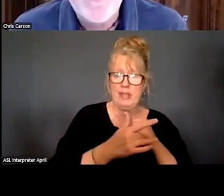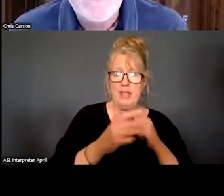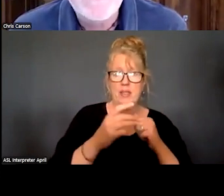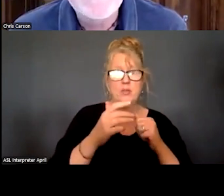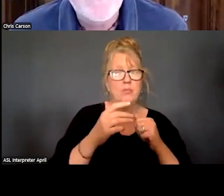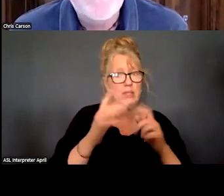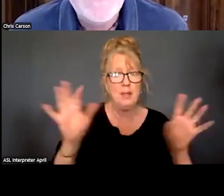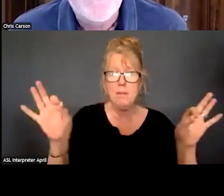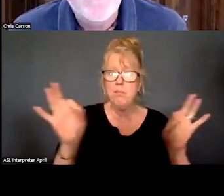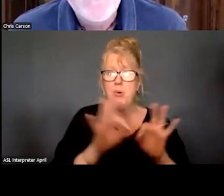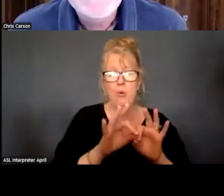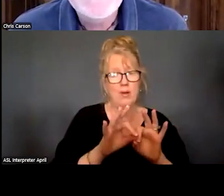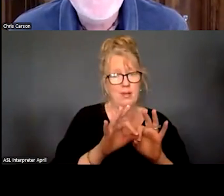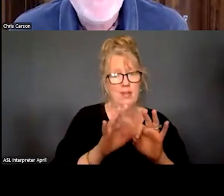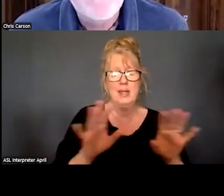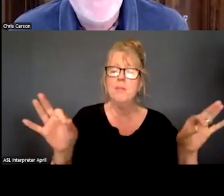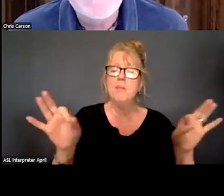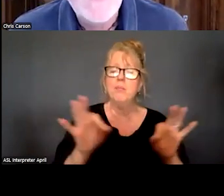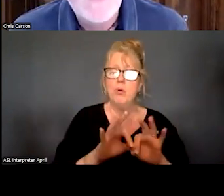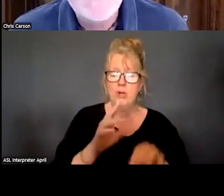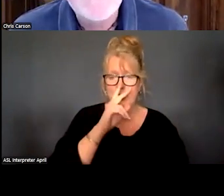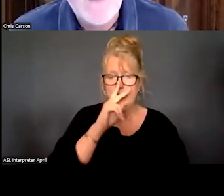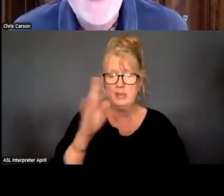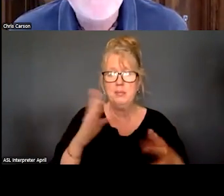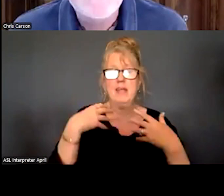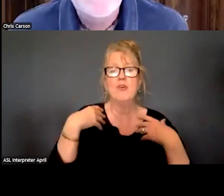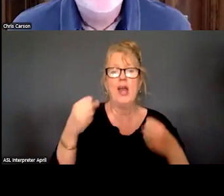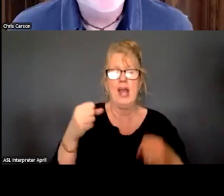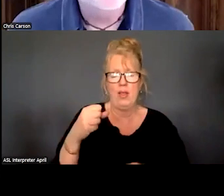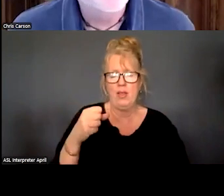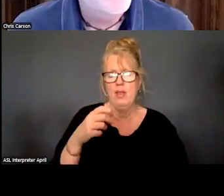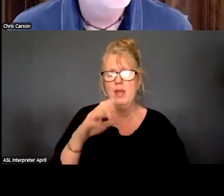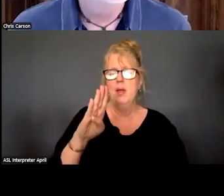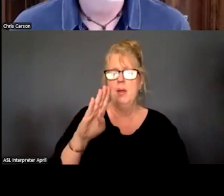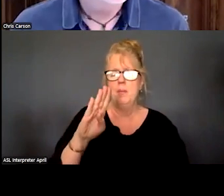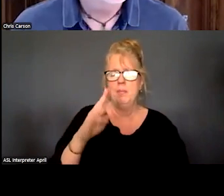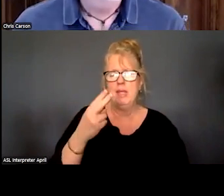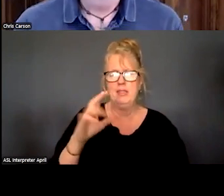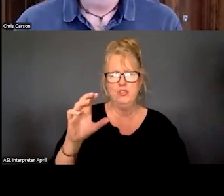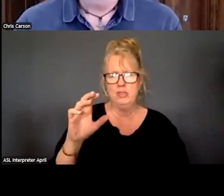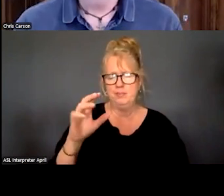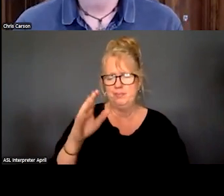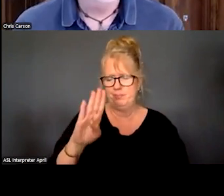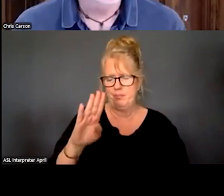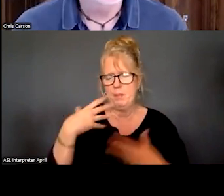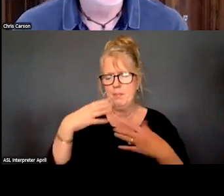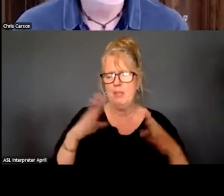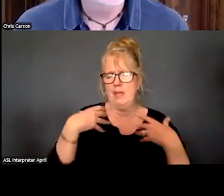incredibly important, and so many people see behavioral health techs as kind of